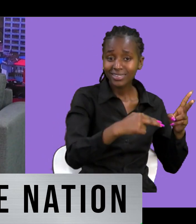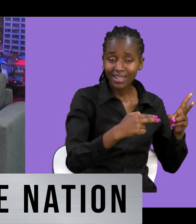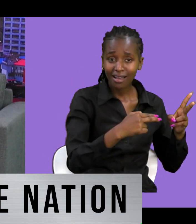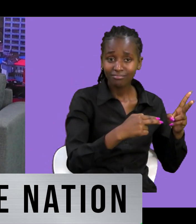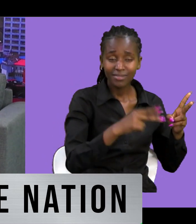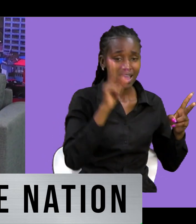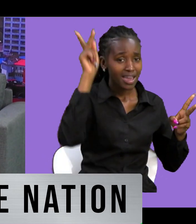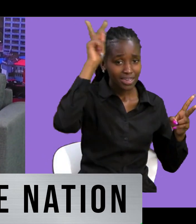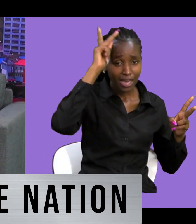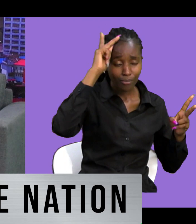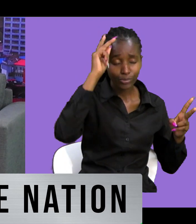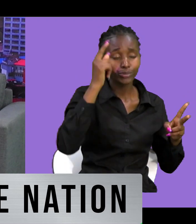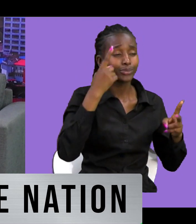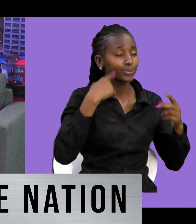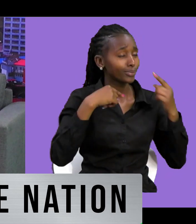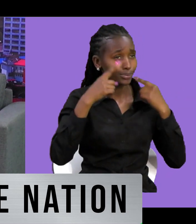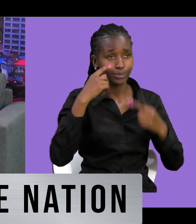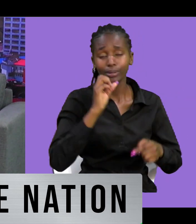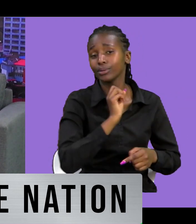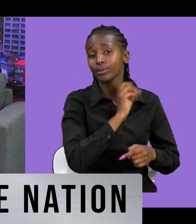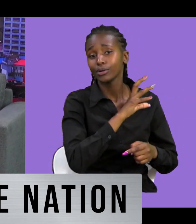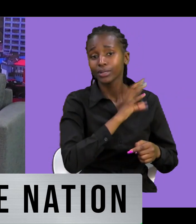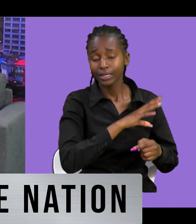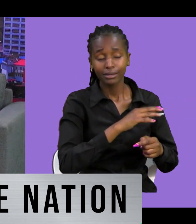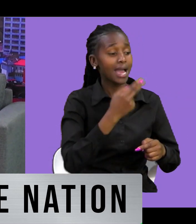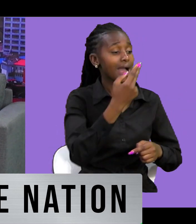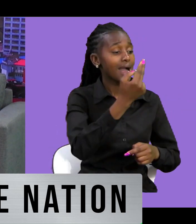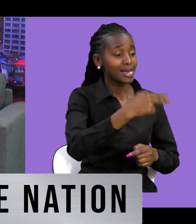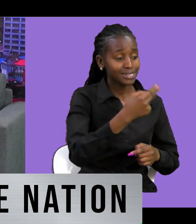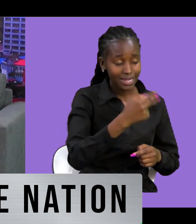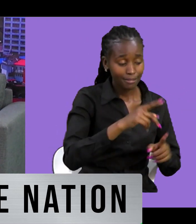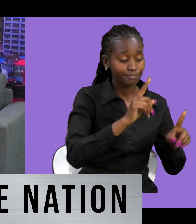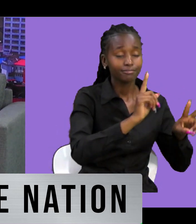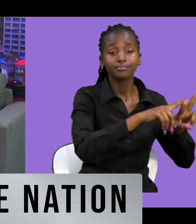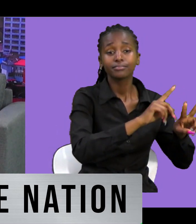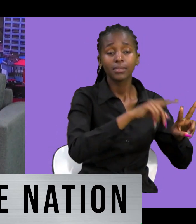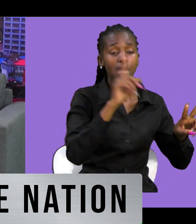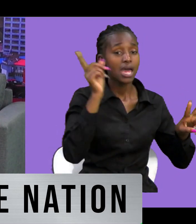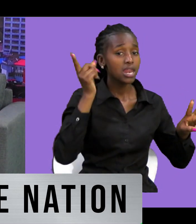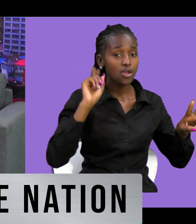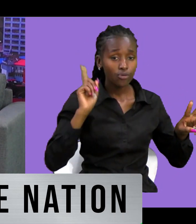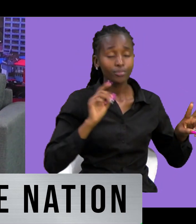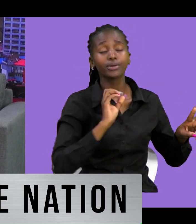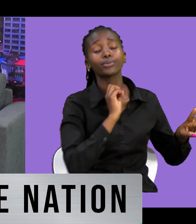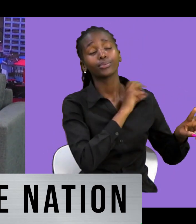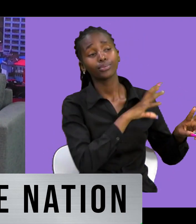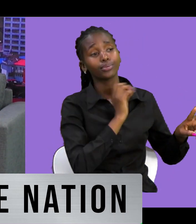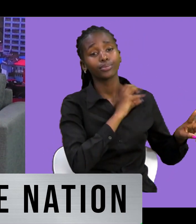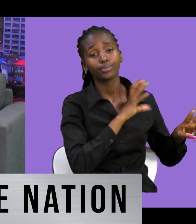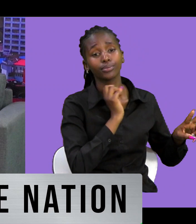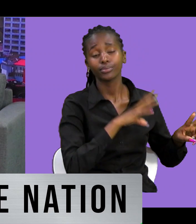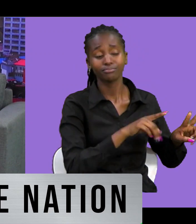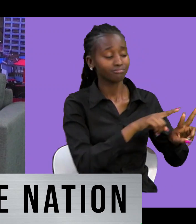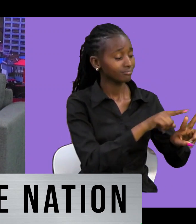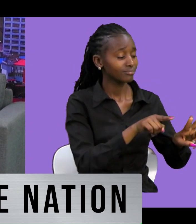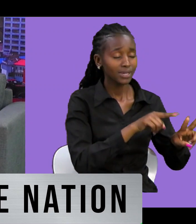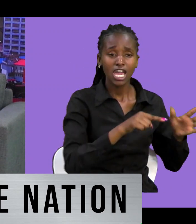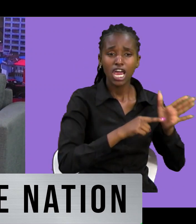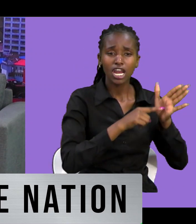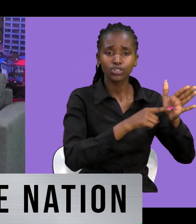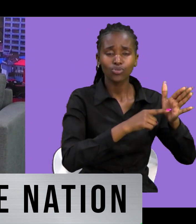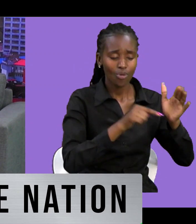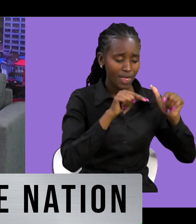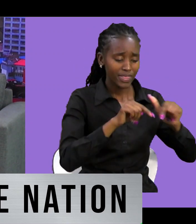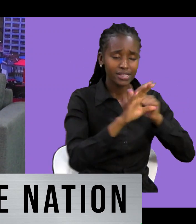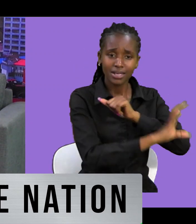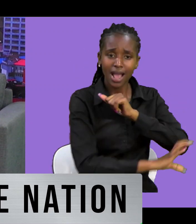in Nairobi are crying, more often than not, that is the voice of the whole country. Yeah. Now, when you say that